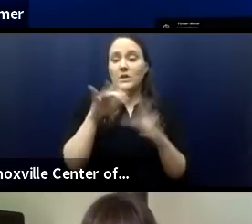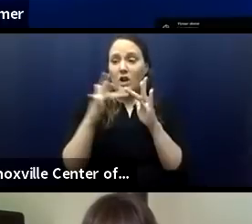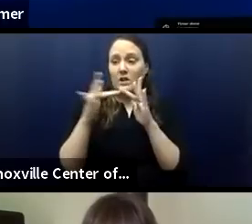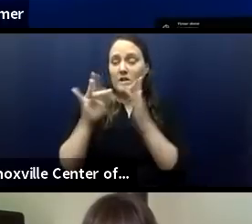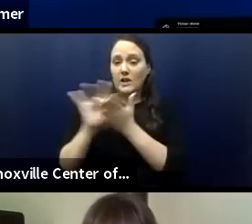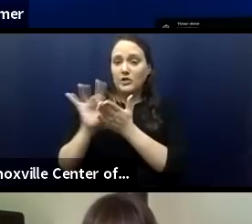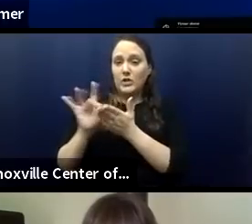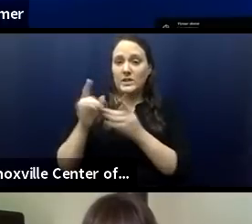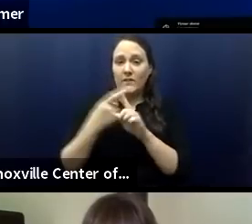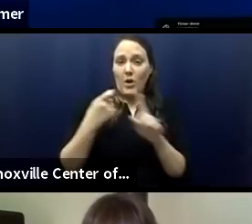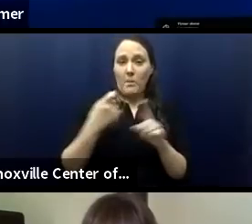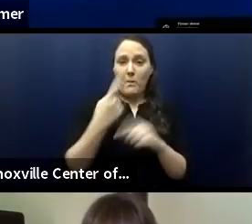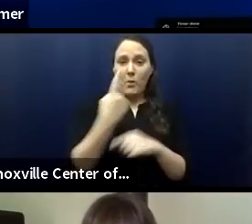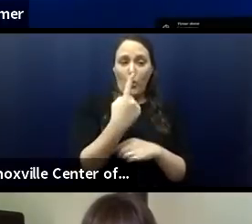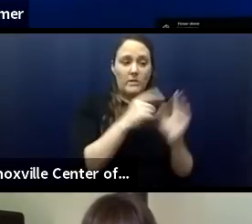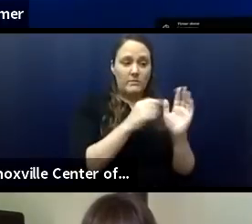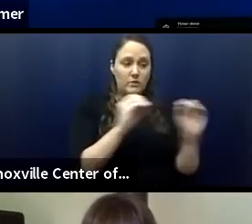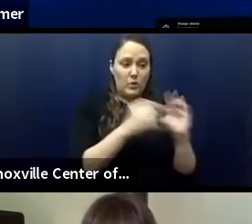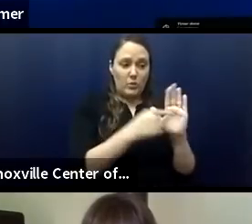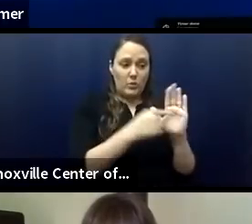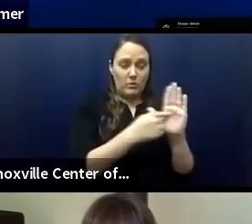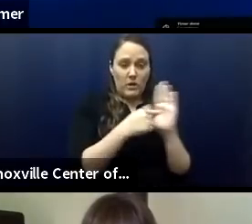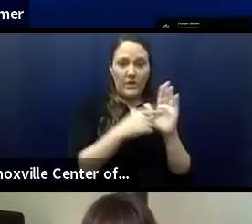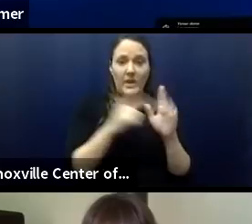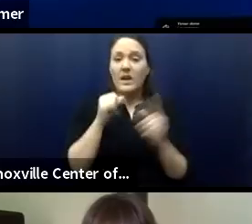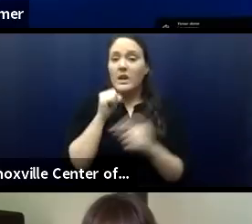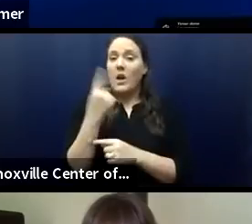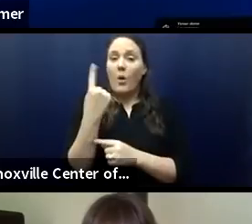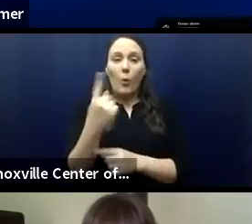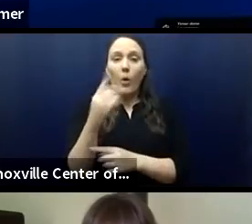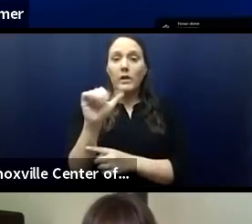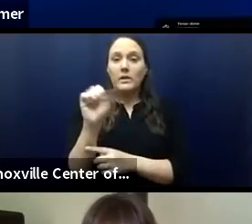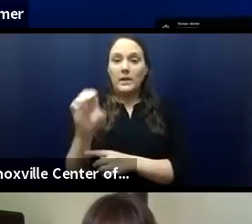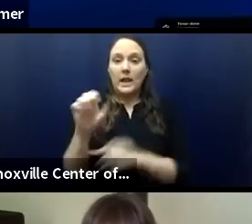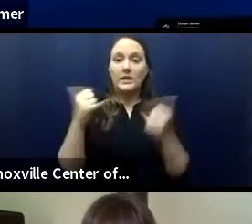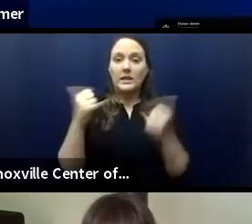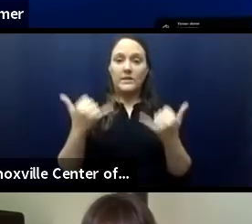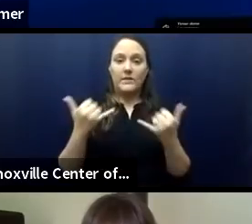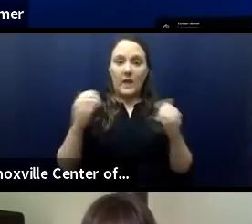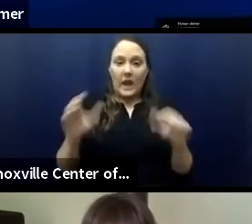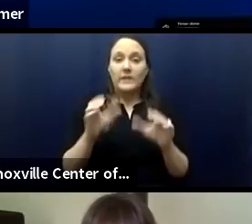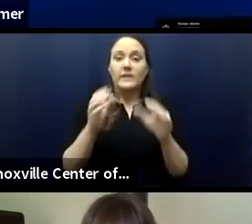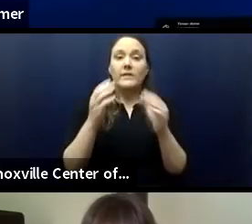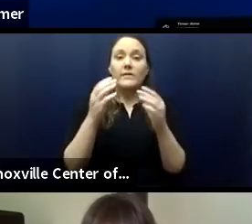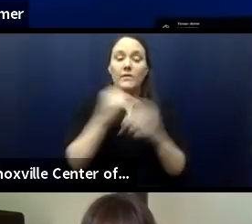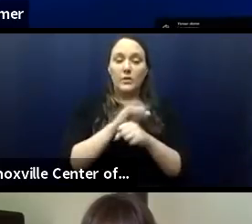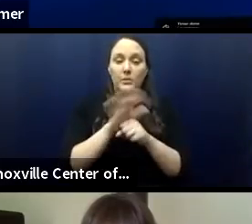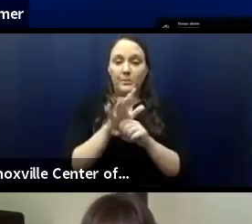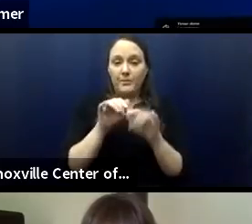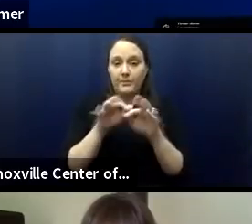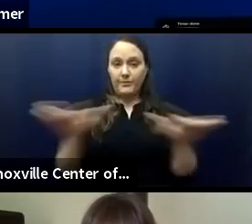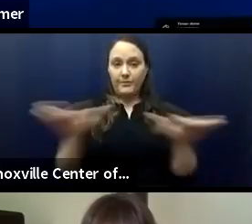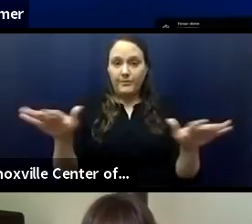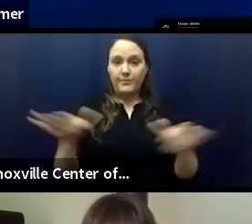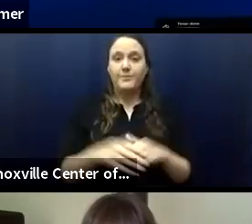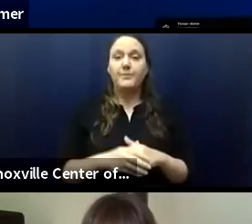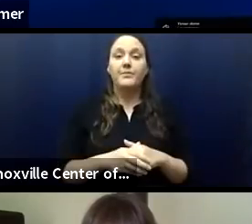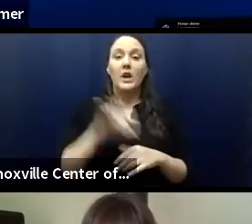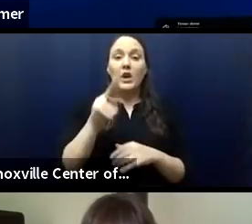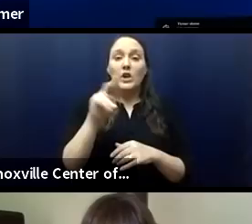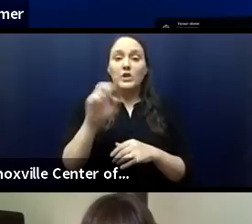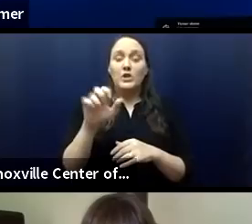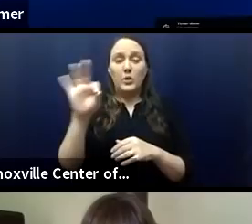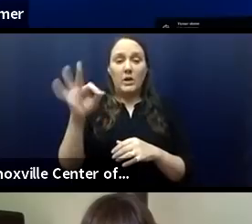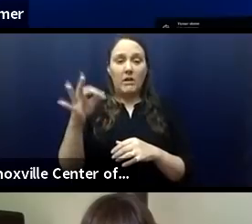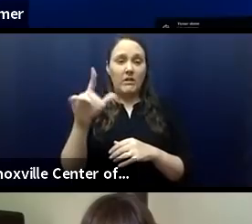asymptomatic individual, not a single case of active COVID-19 has occurred. On June 9, 2020, the World Health Technical Lead